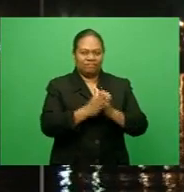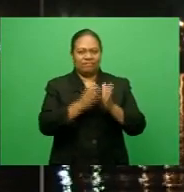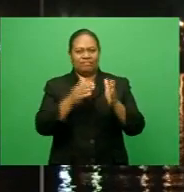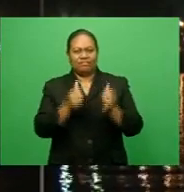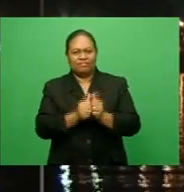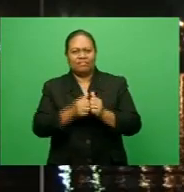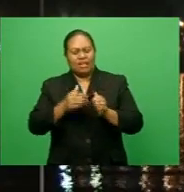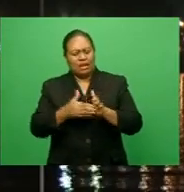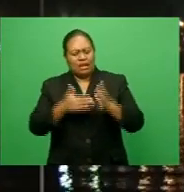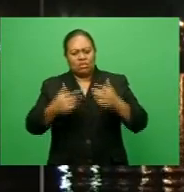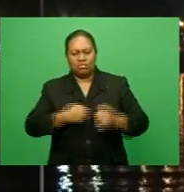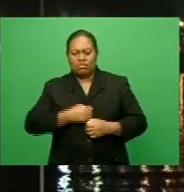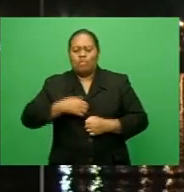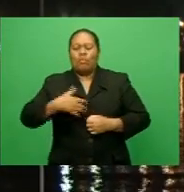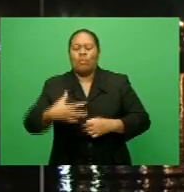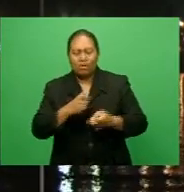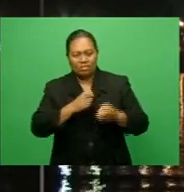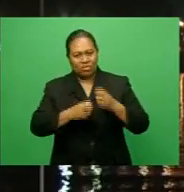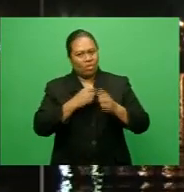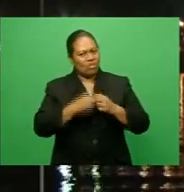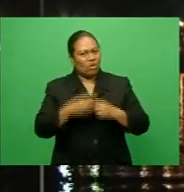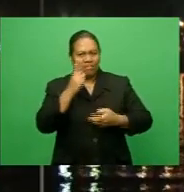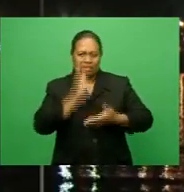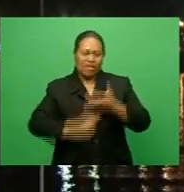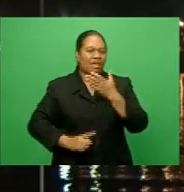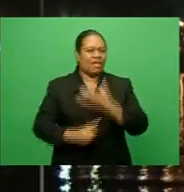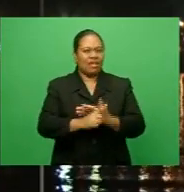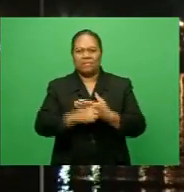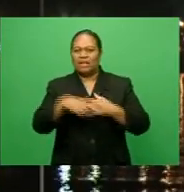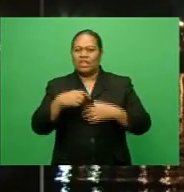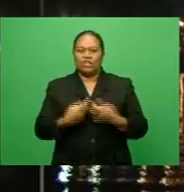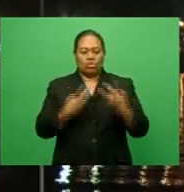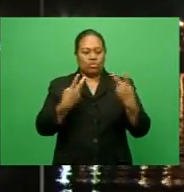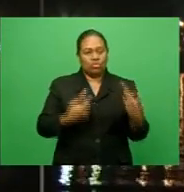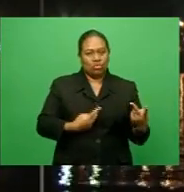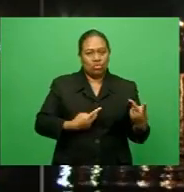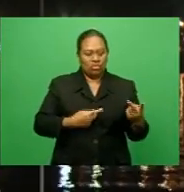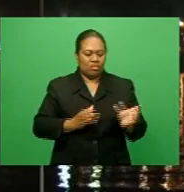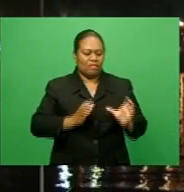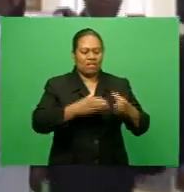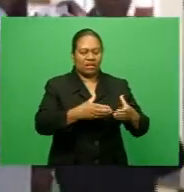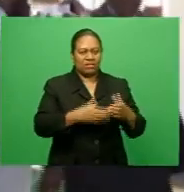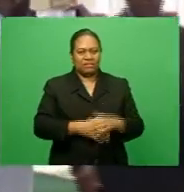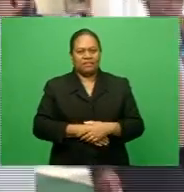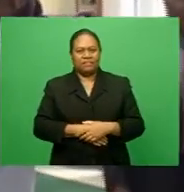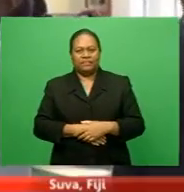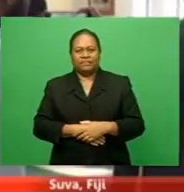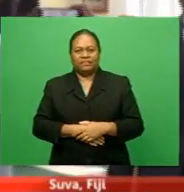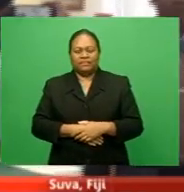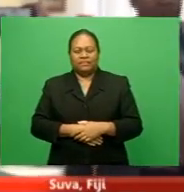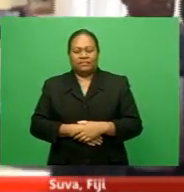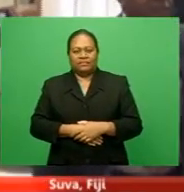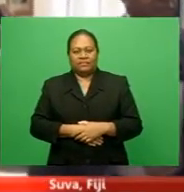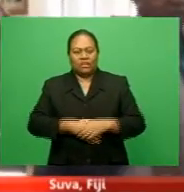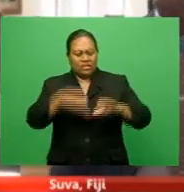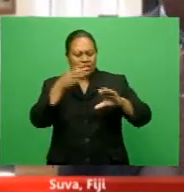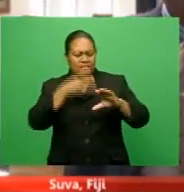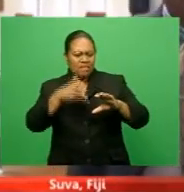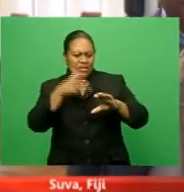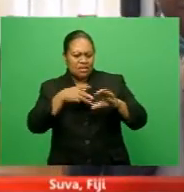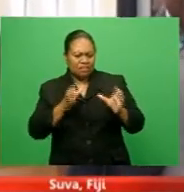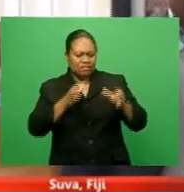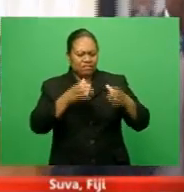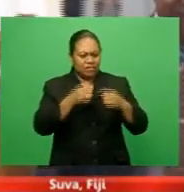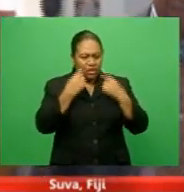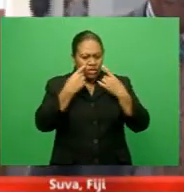now facing more problems that could further widen the gap between the two very obvious party factions. The media industry is buzzing